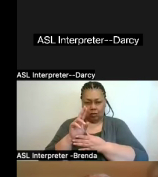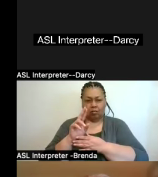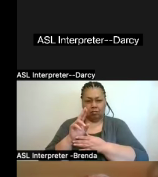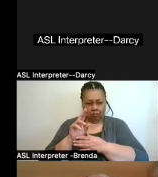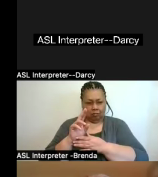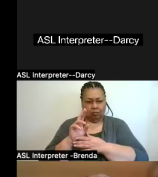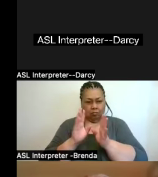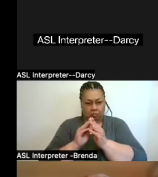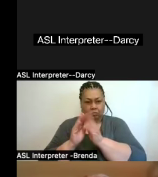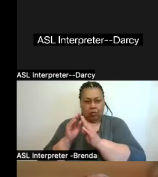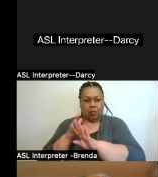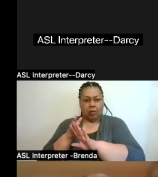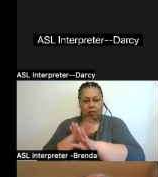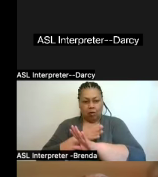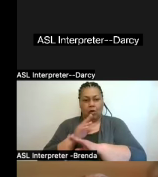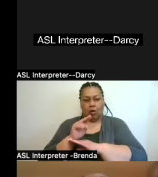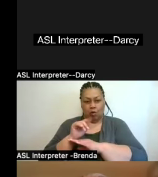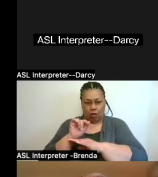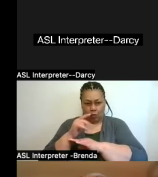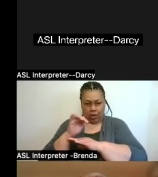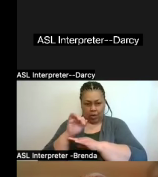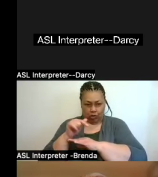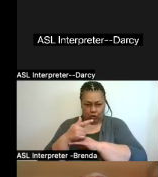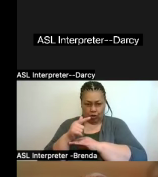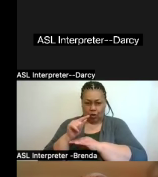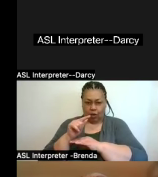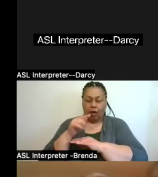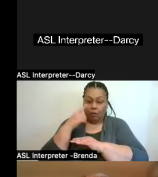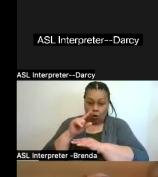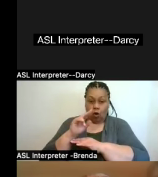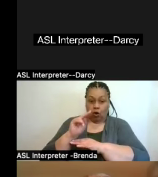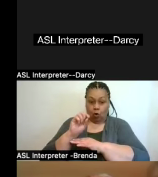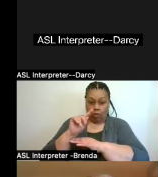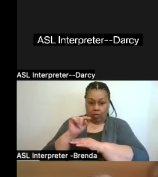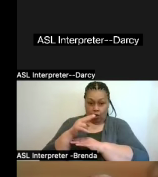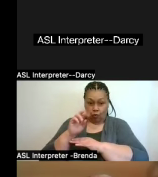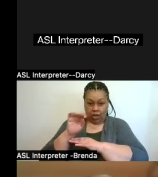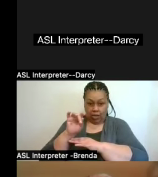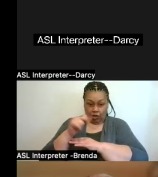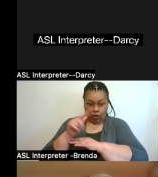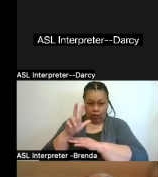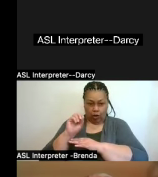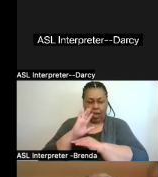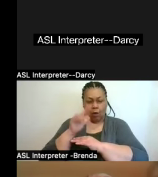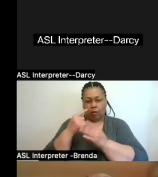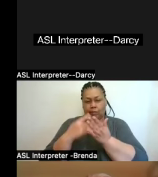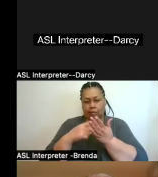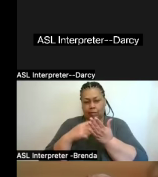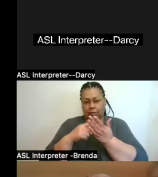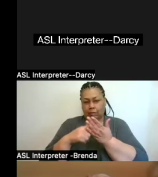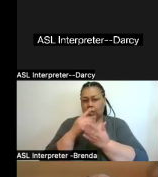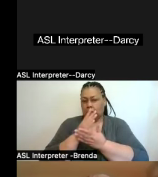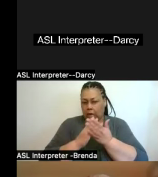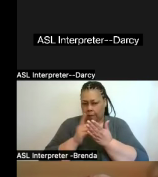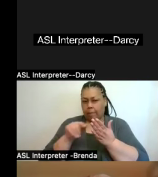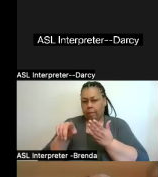30. I'm going to briefly go through a few slides that I gave as part of one of the first webinar,